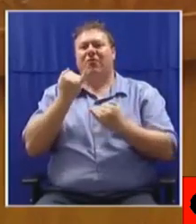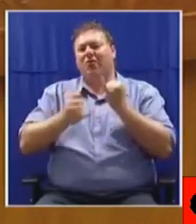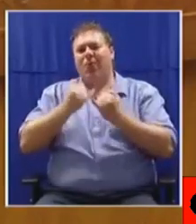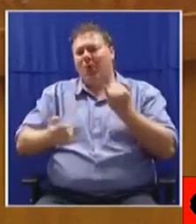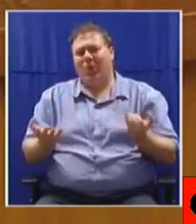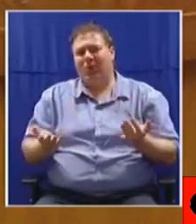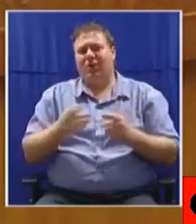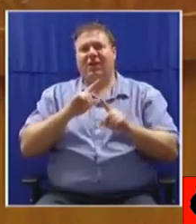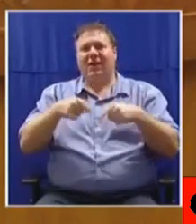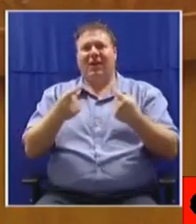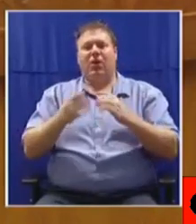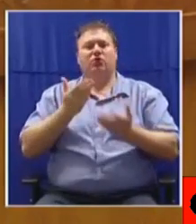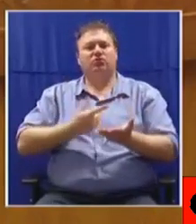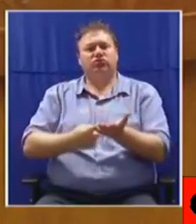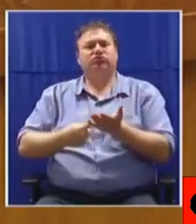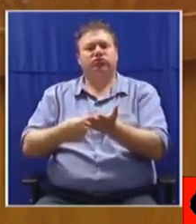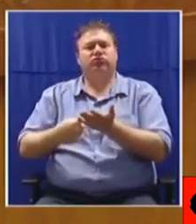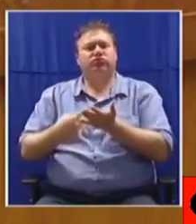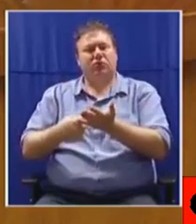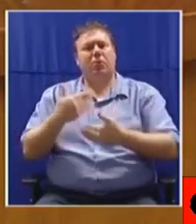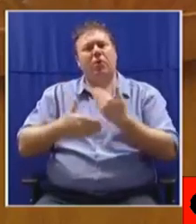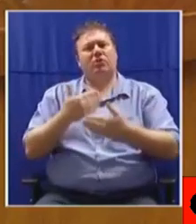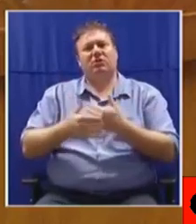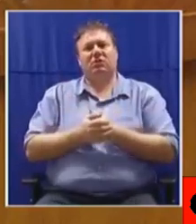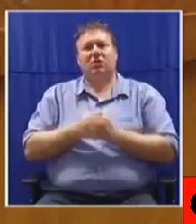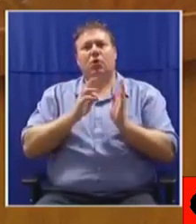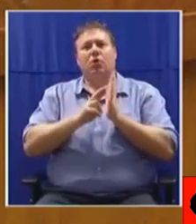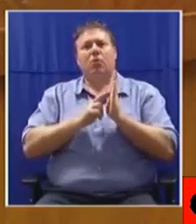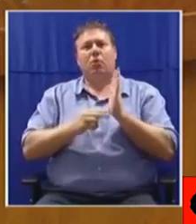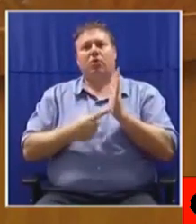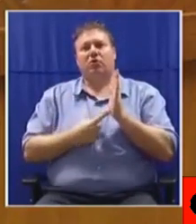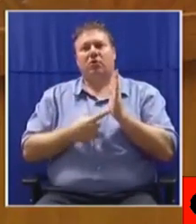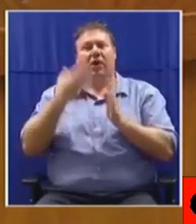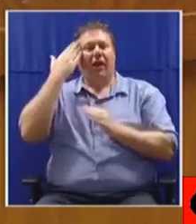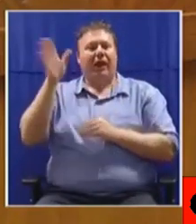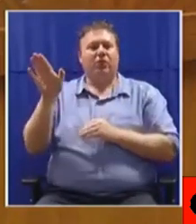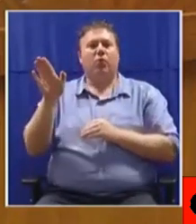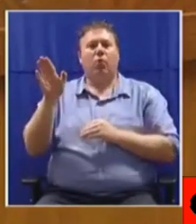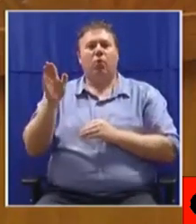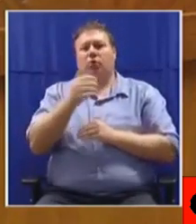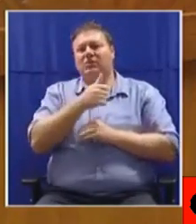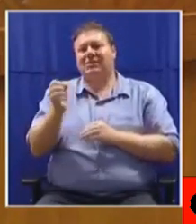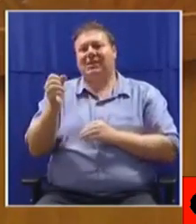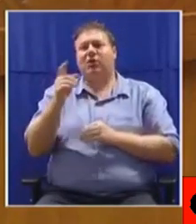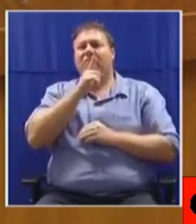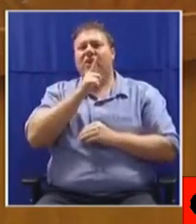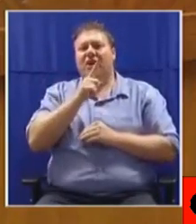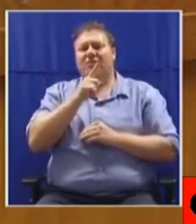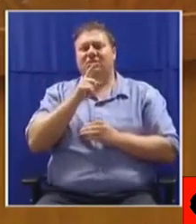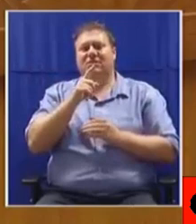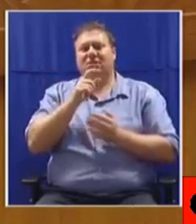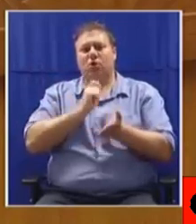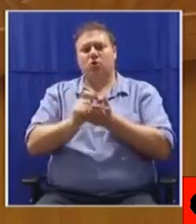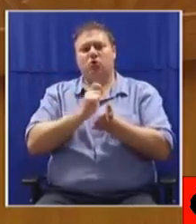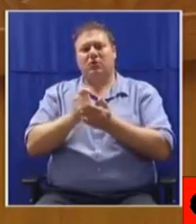a consultation process that culminates in a report that ignores over 600,000 written submissions because